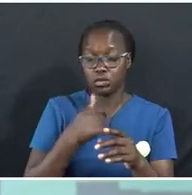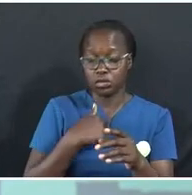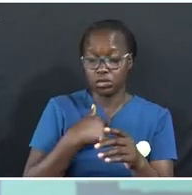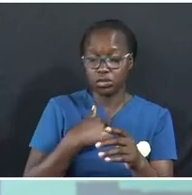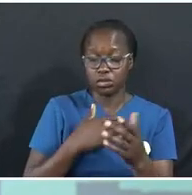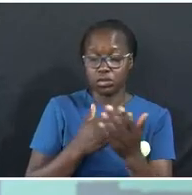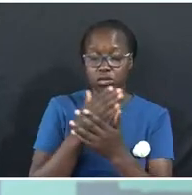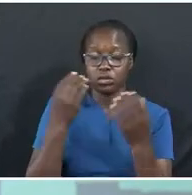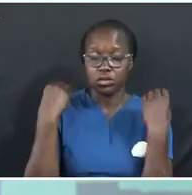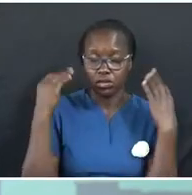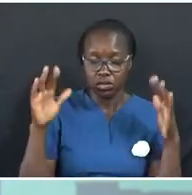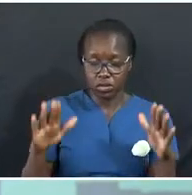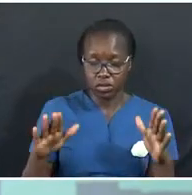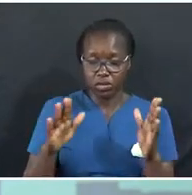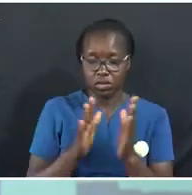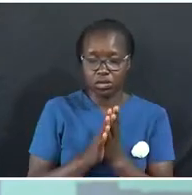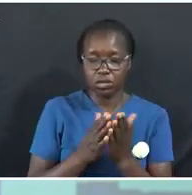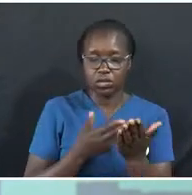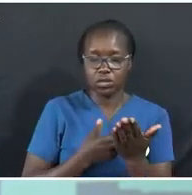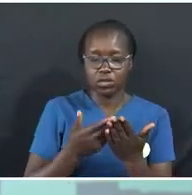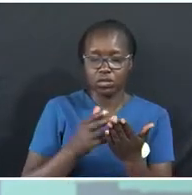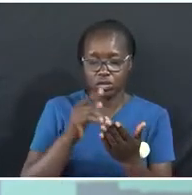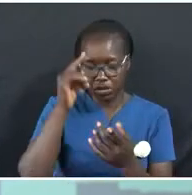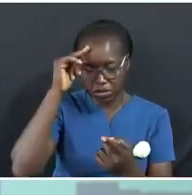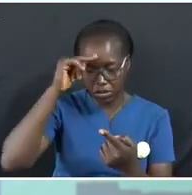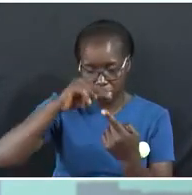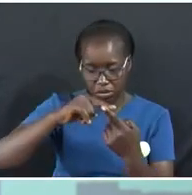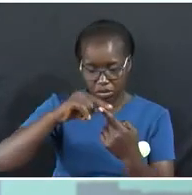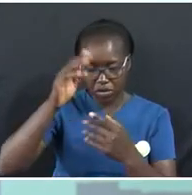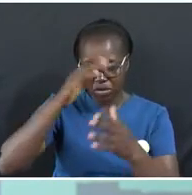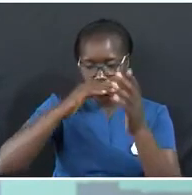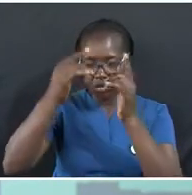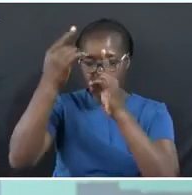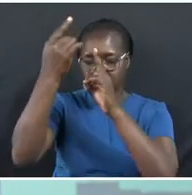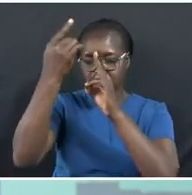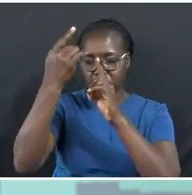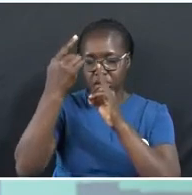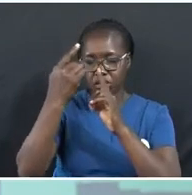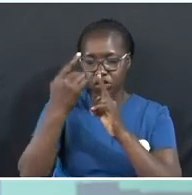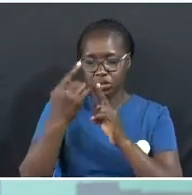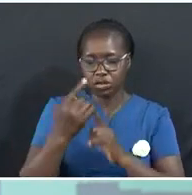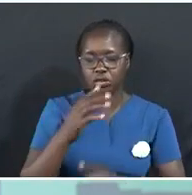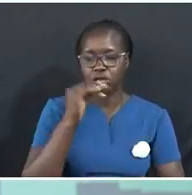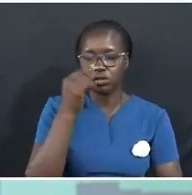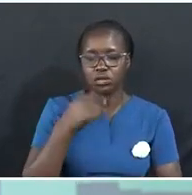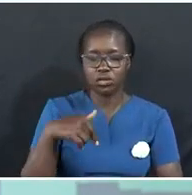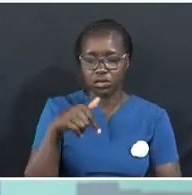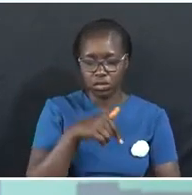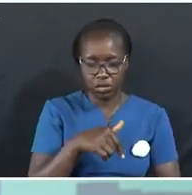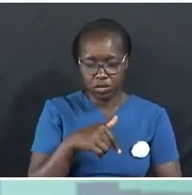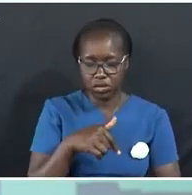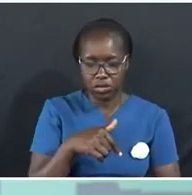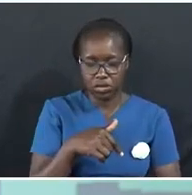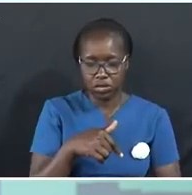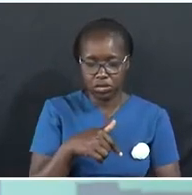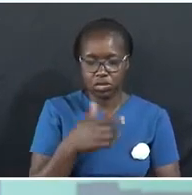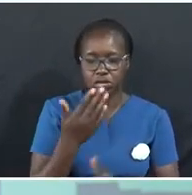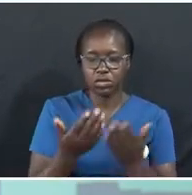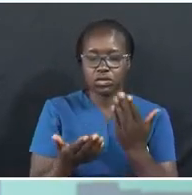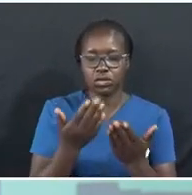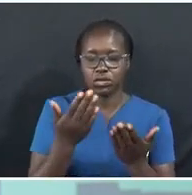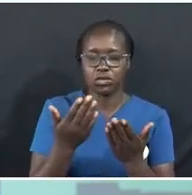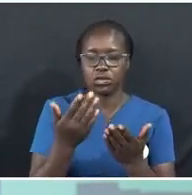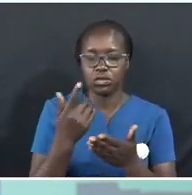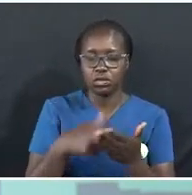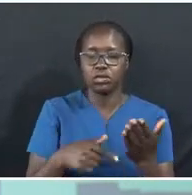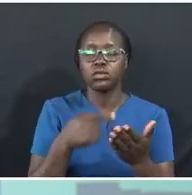And may your glory cover us. And may heaven come down and speak to us. May what we